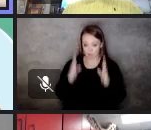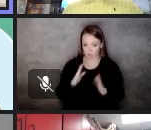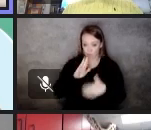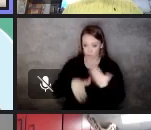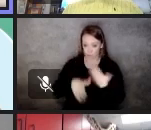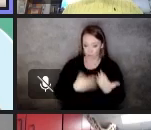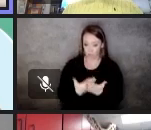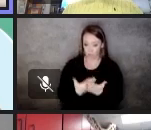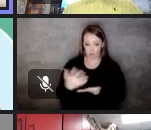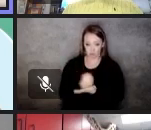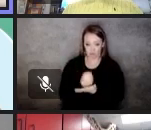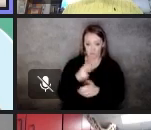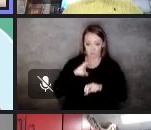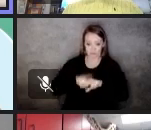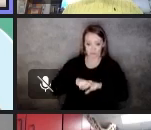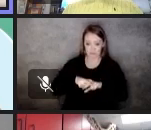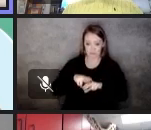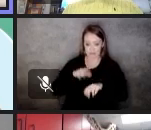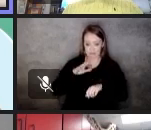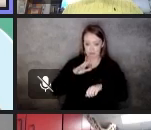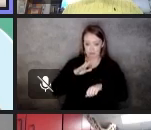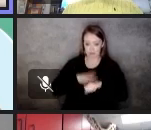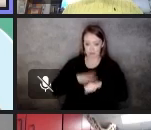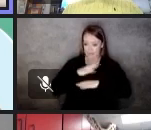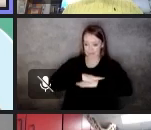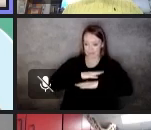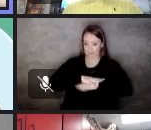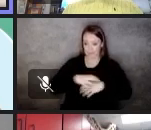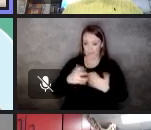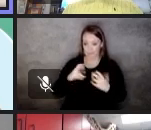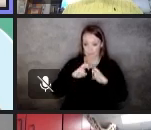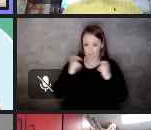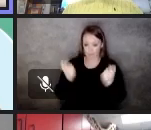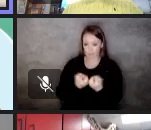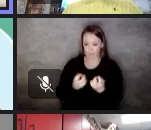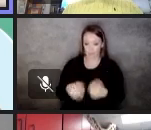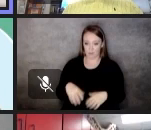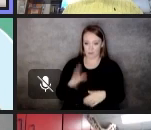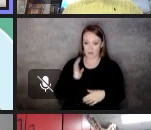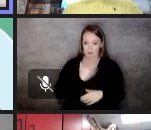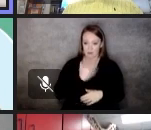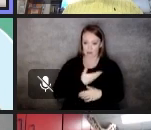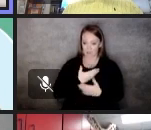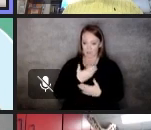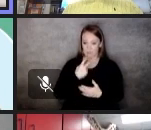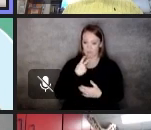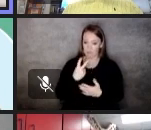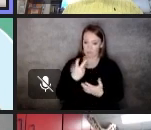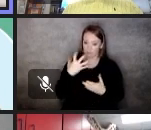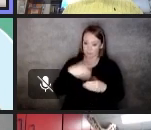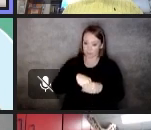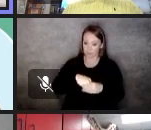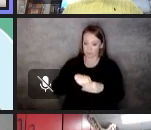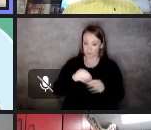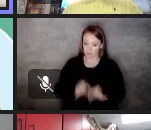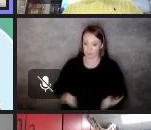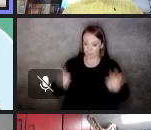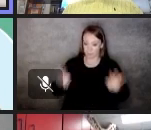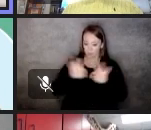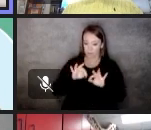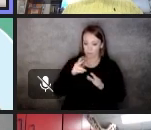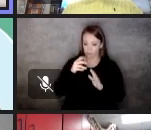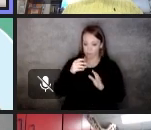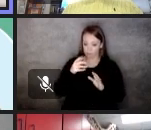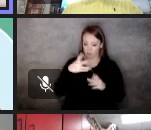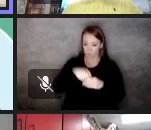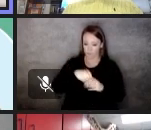table. Our voices are historically absent in policy decisions that impact us. And